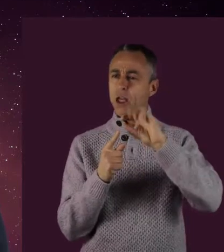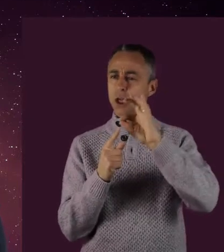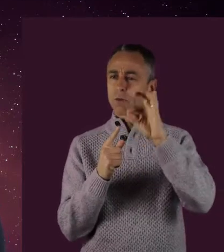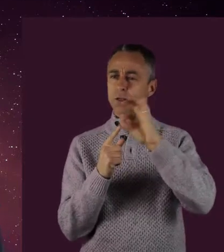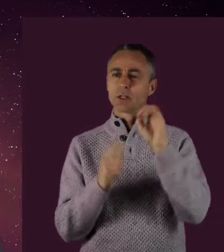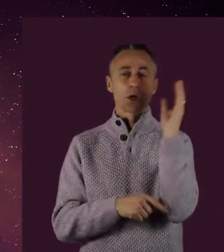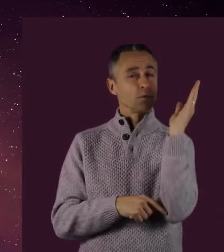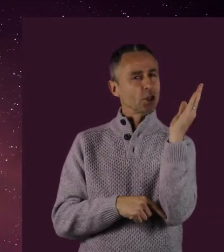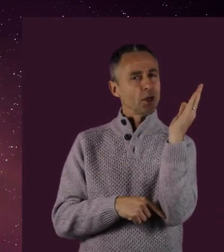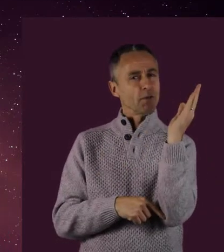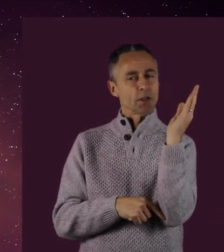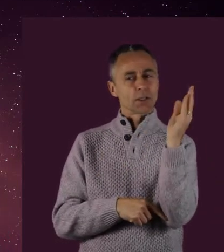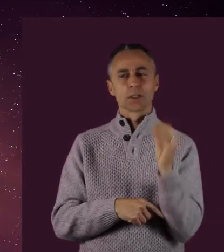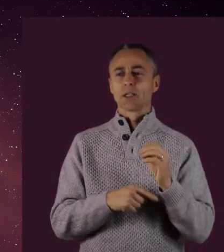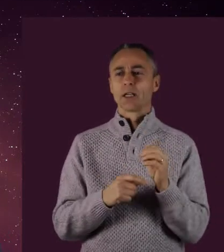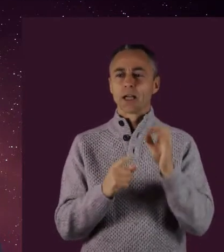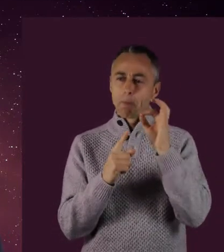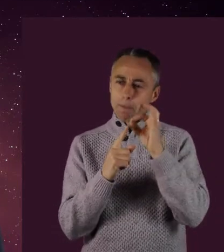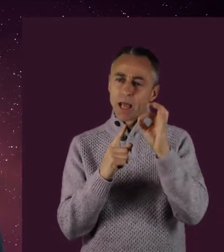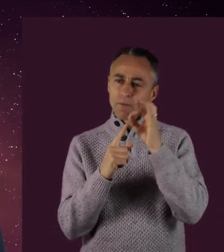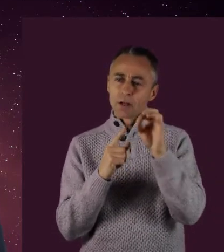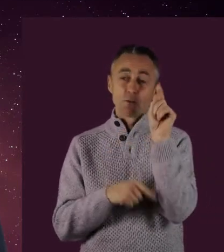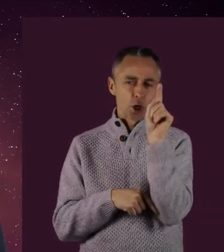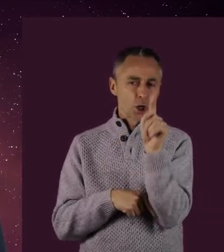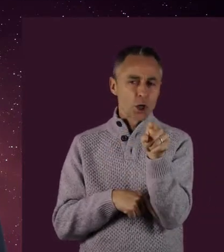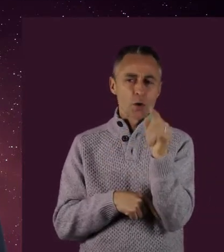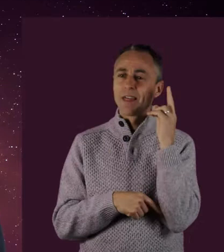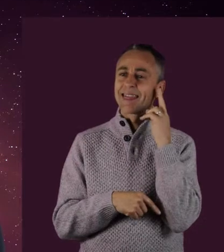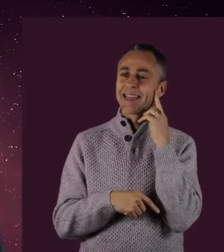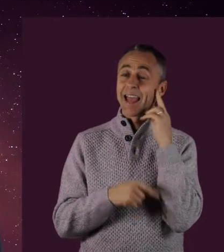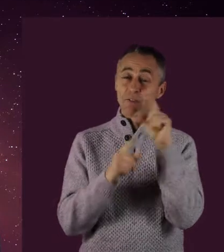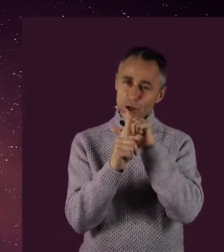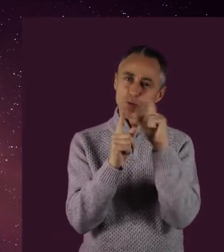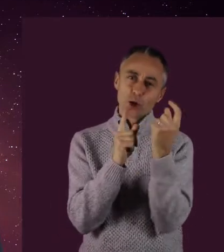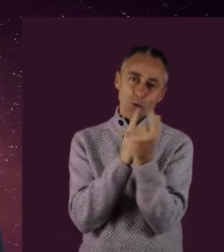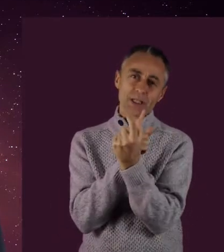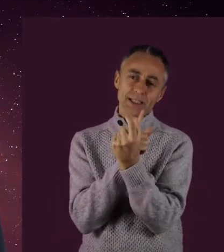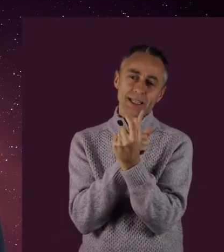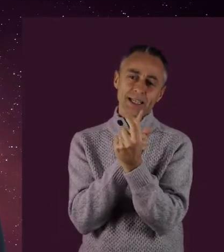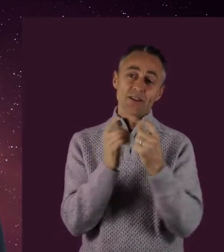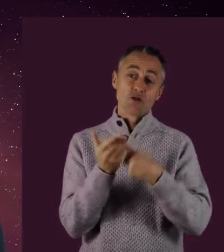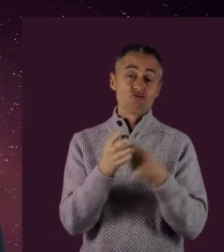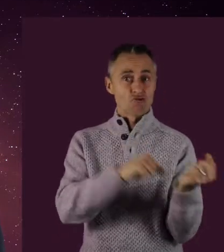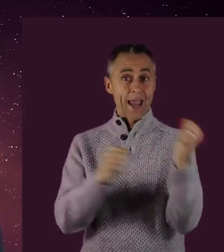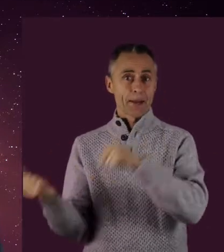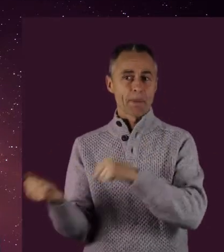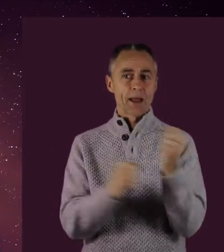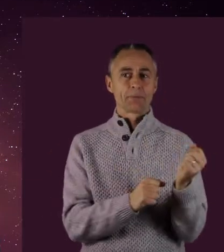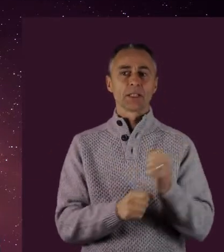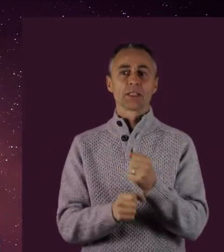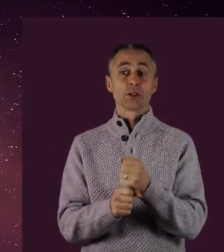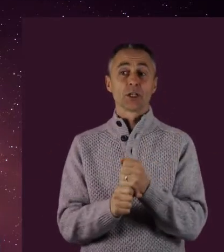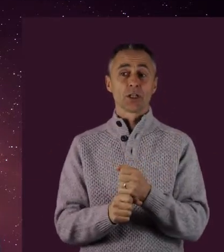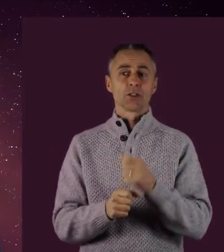service put together for you, for the deaf community of Rayleigh Baptist Church and of Rayleigh and the surrounding area. So